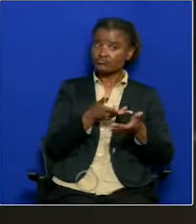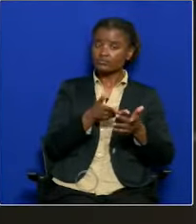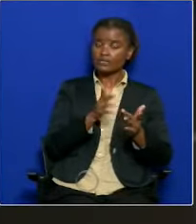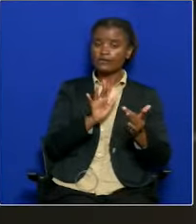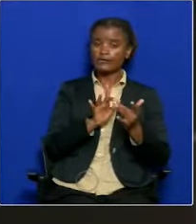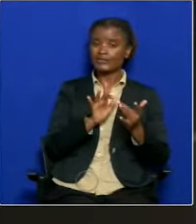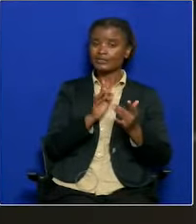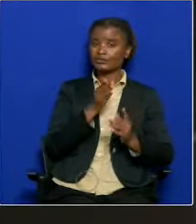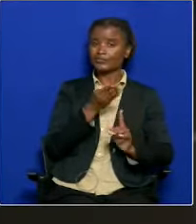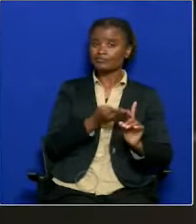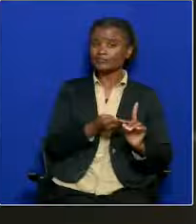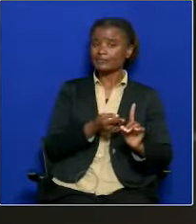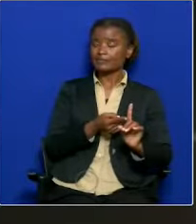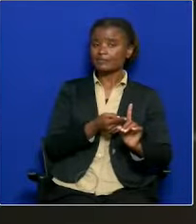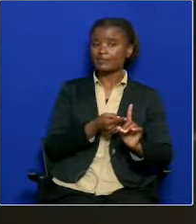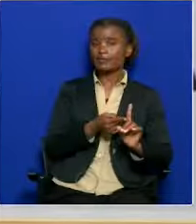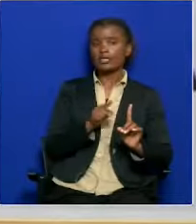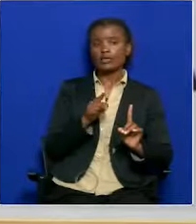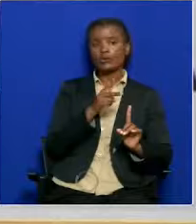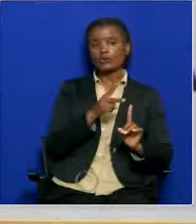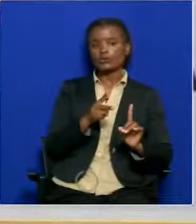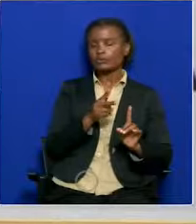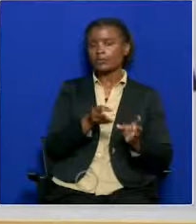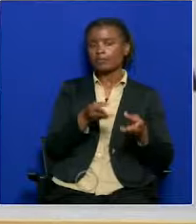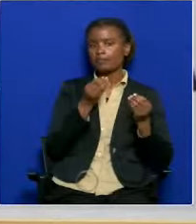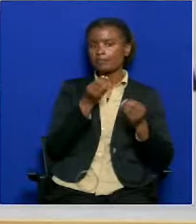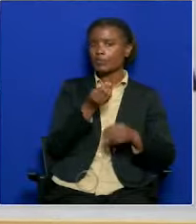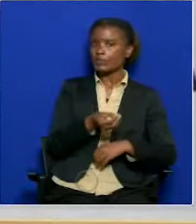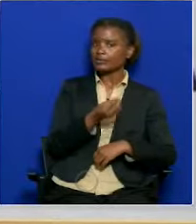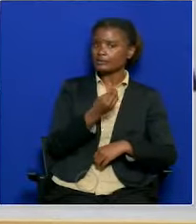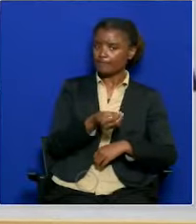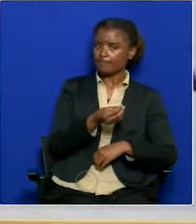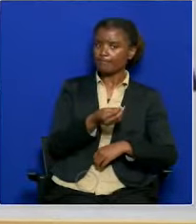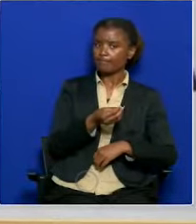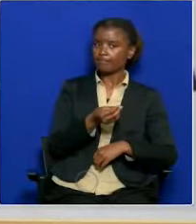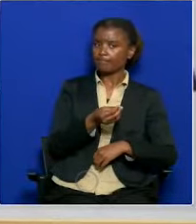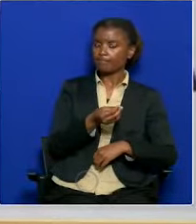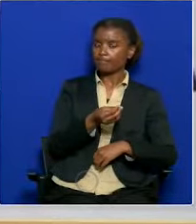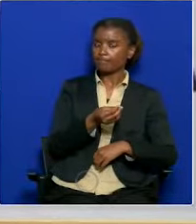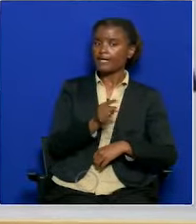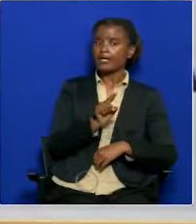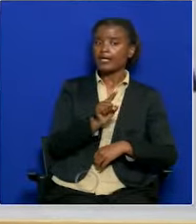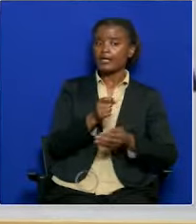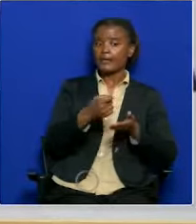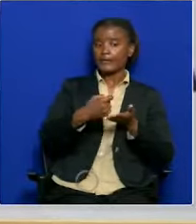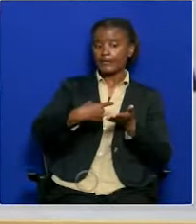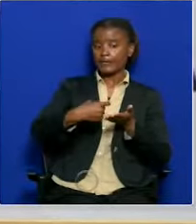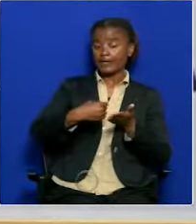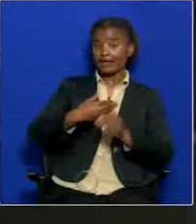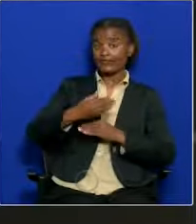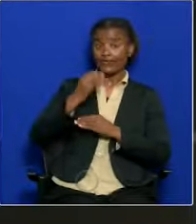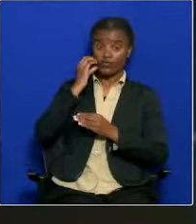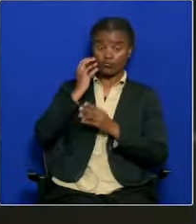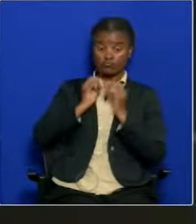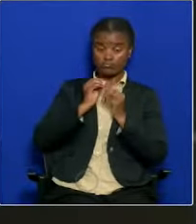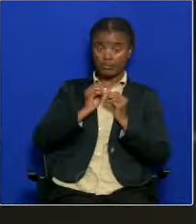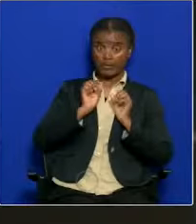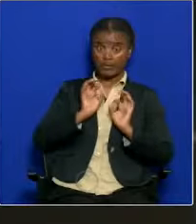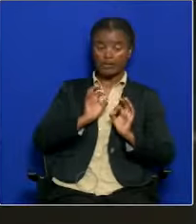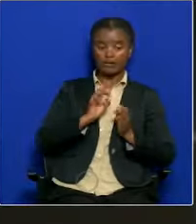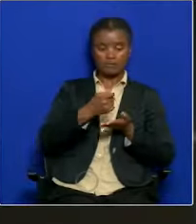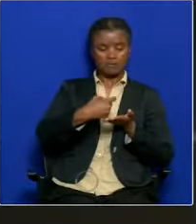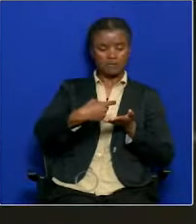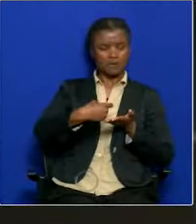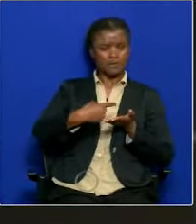or sending WhatsApp messages after the phone was repaired. I don't understand it for someone who clearly is